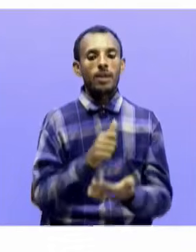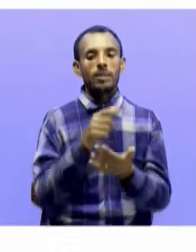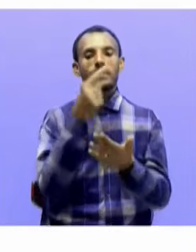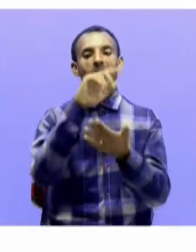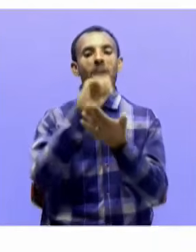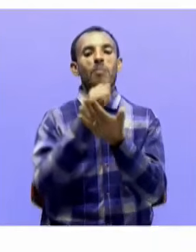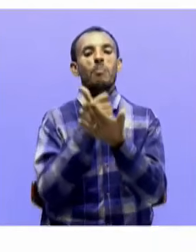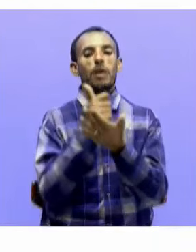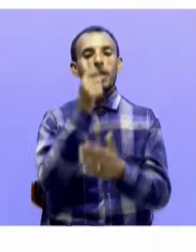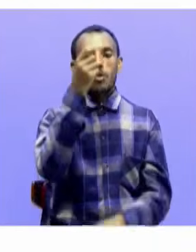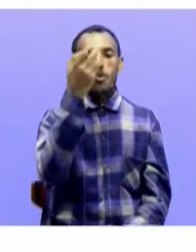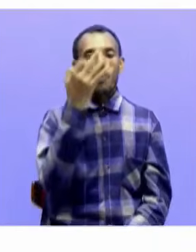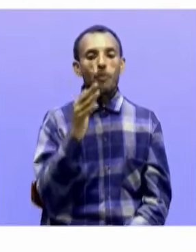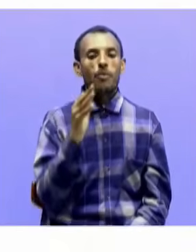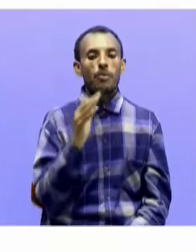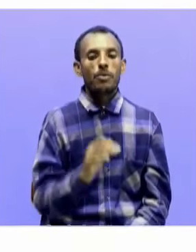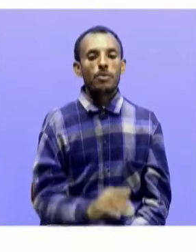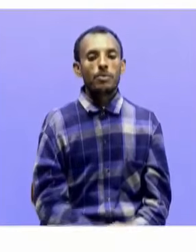of